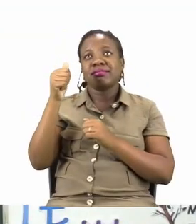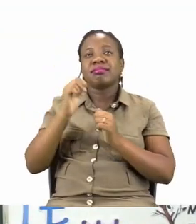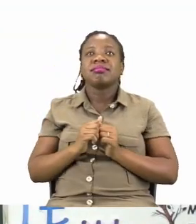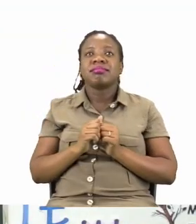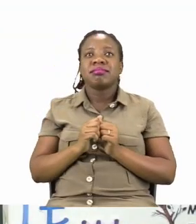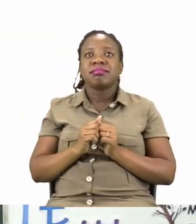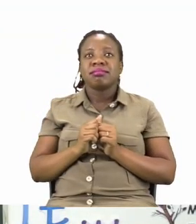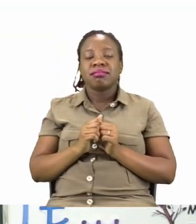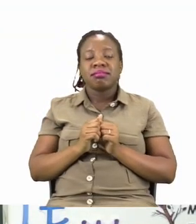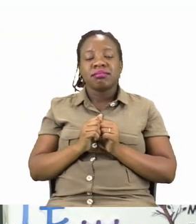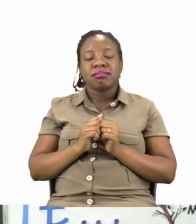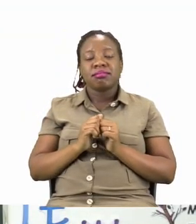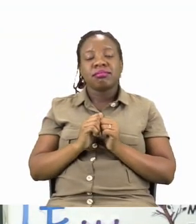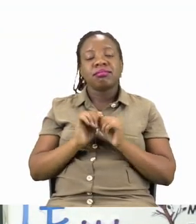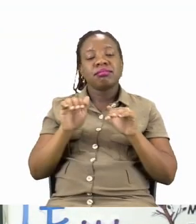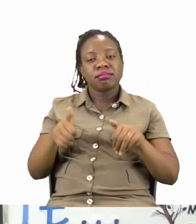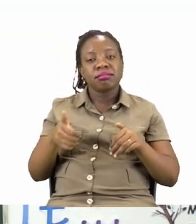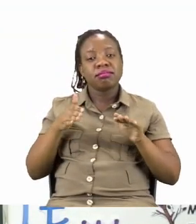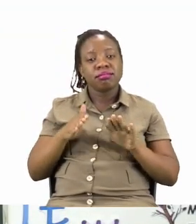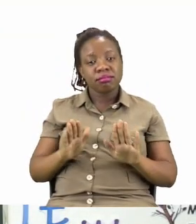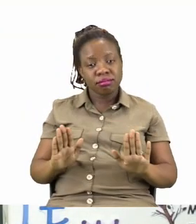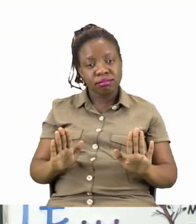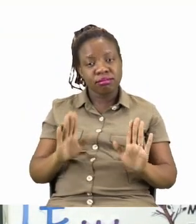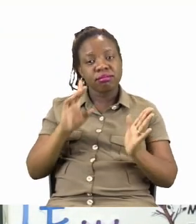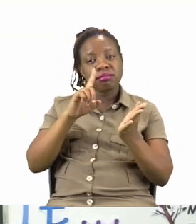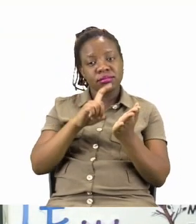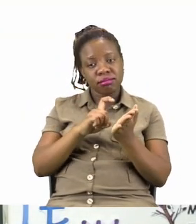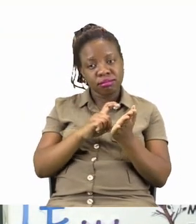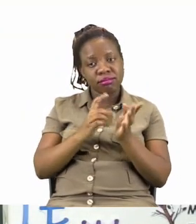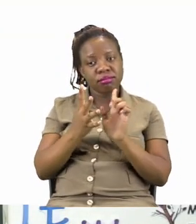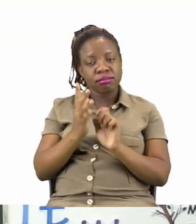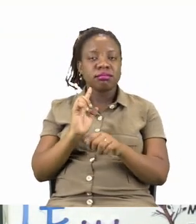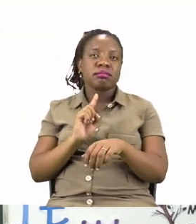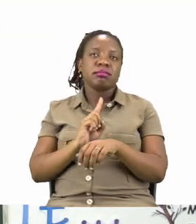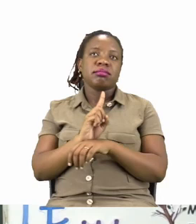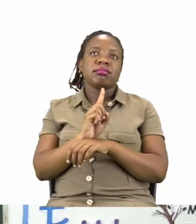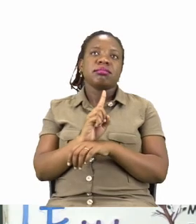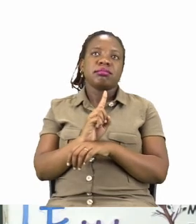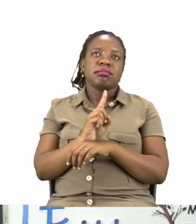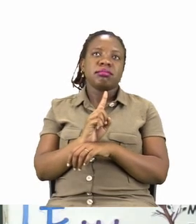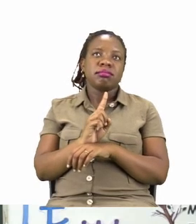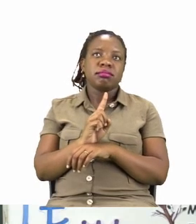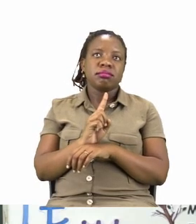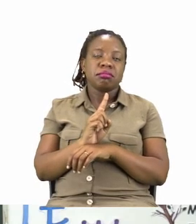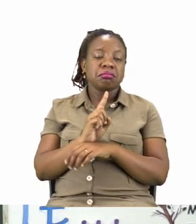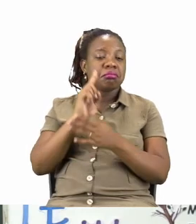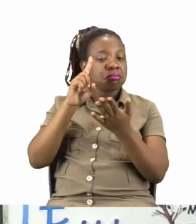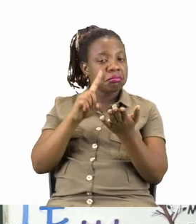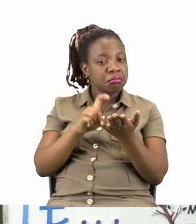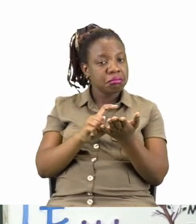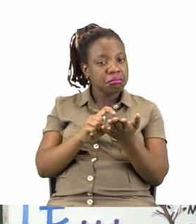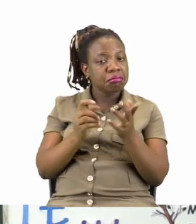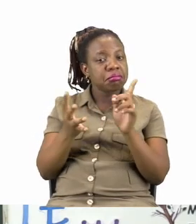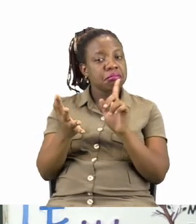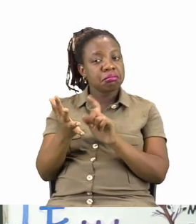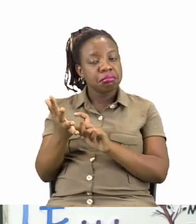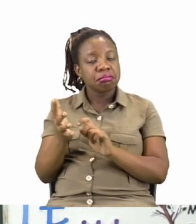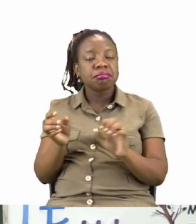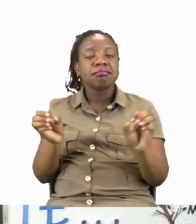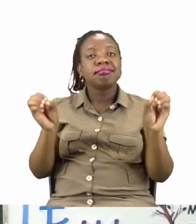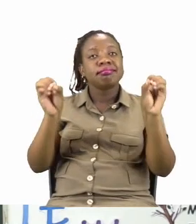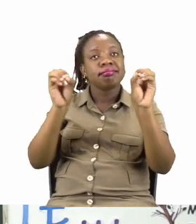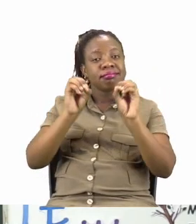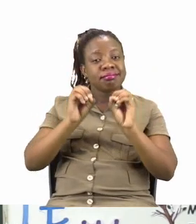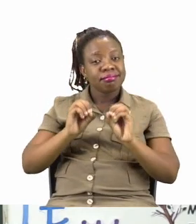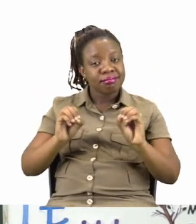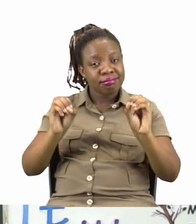we start our lesson, let's sanitize. Now remember, if you don't have any sanitizer,